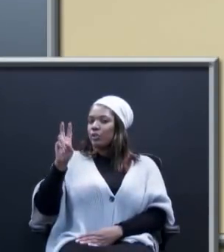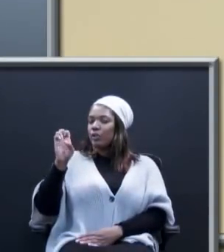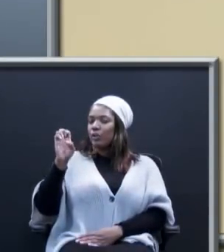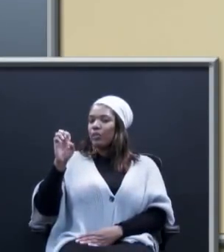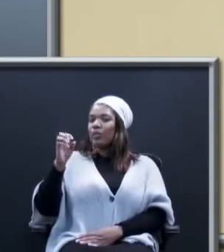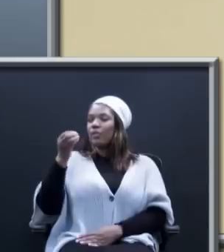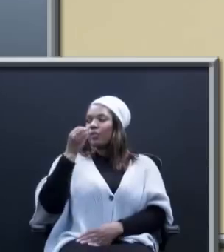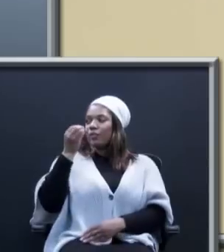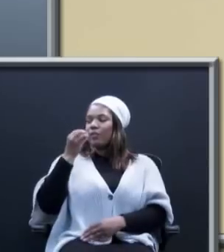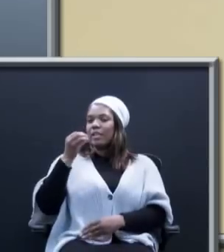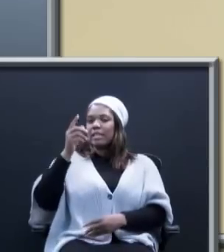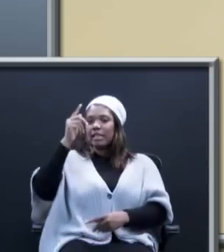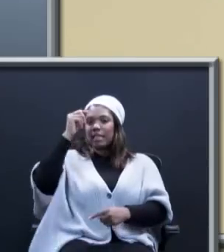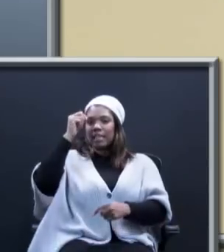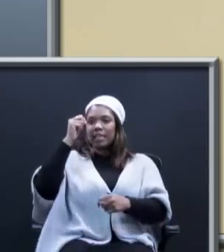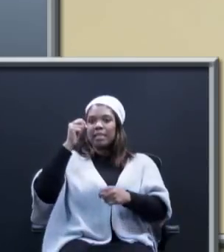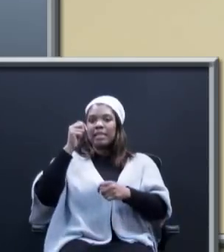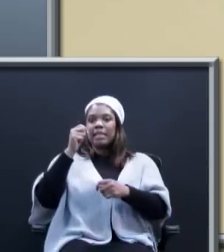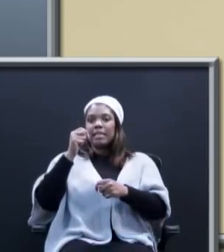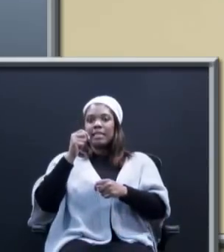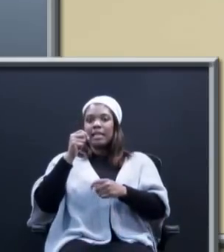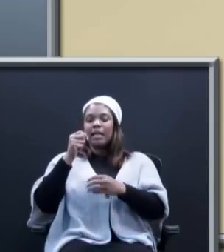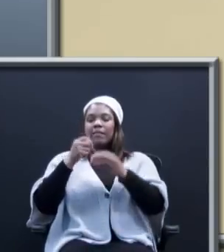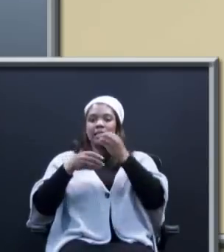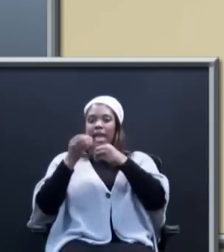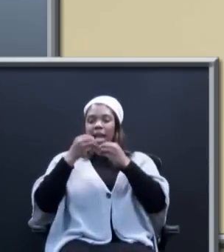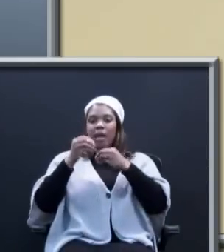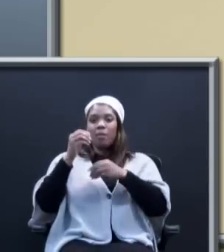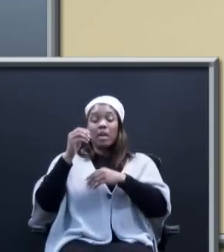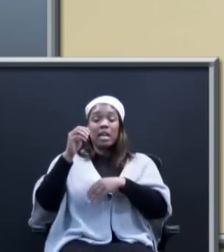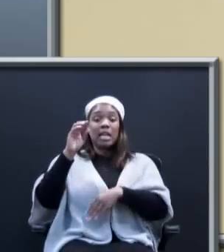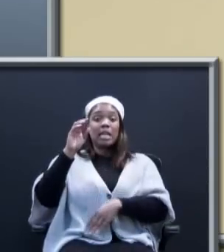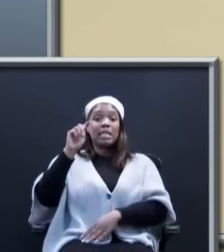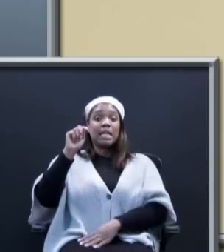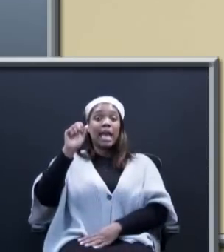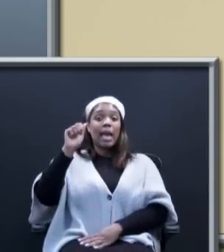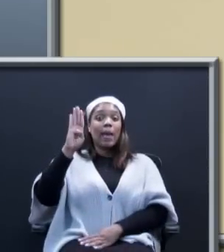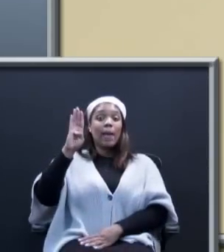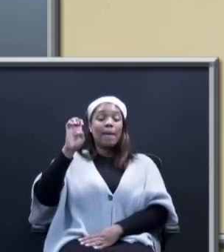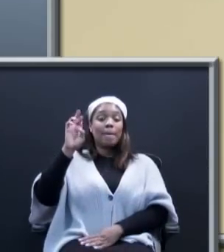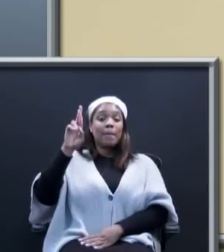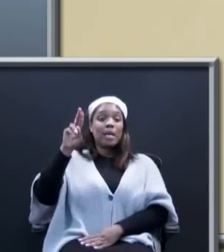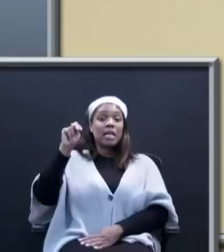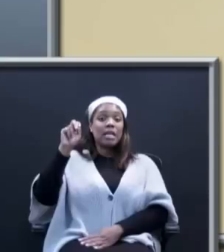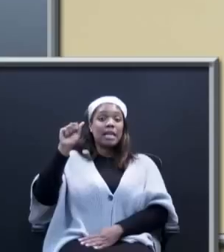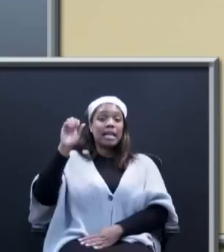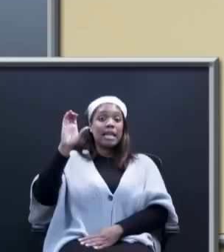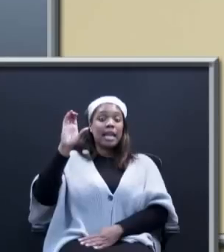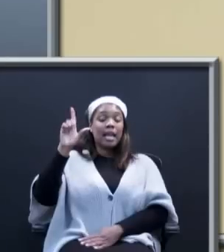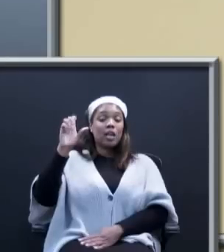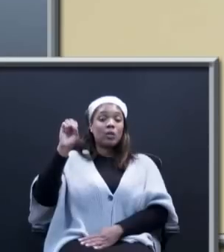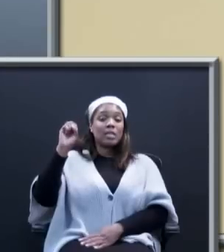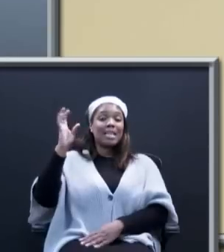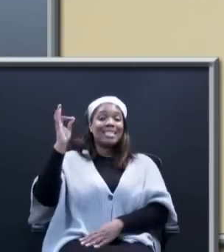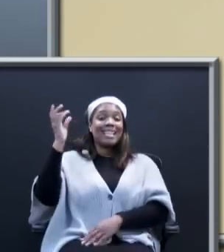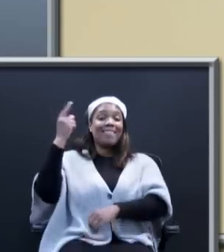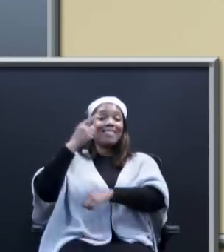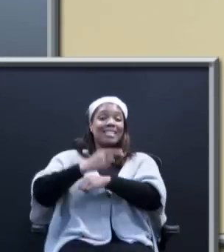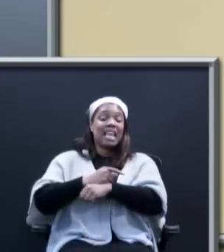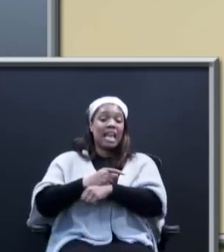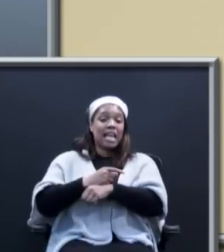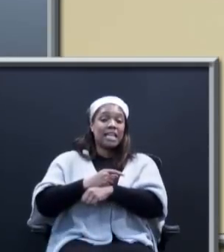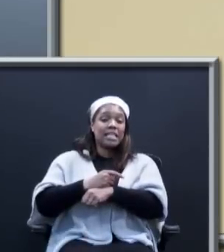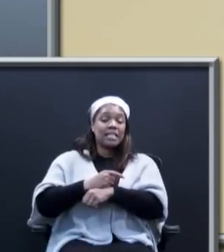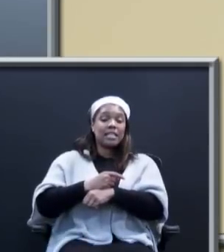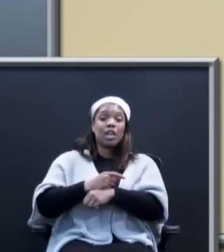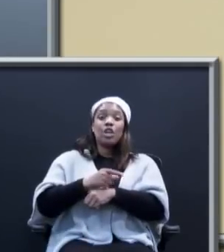After that, thou hast gathered in thy corn and thy wine. Uh-huh. And thou shalt rejoice in thy feast, thou and thy son